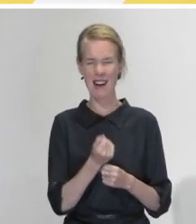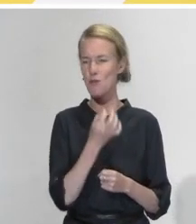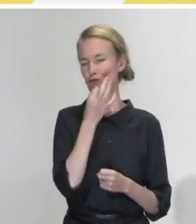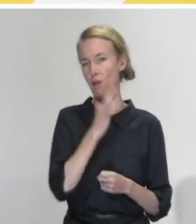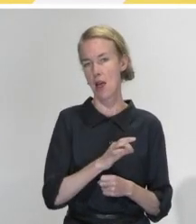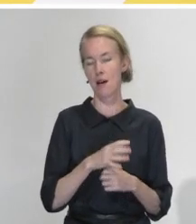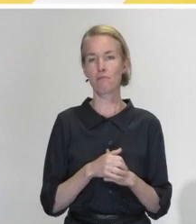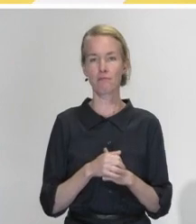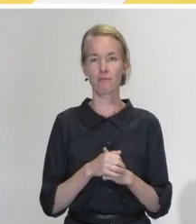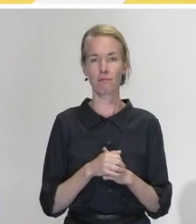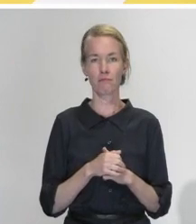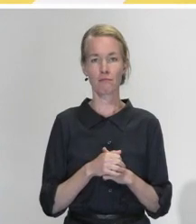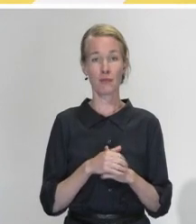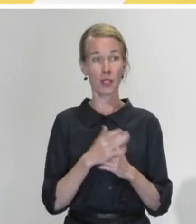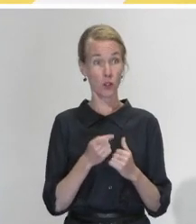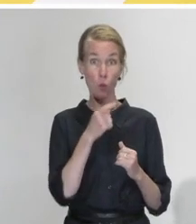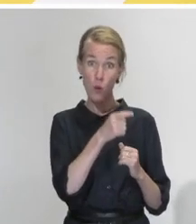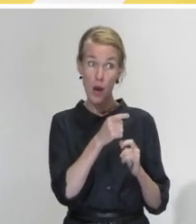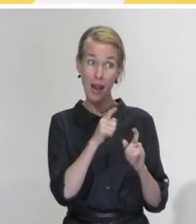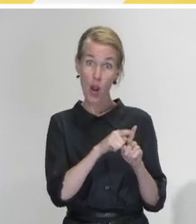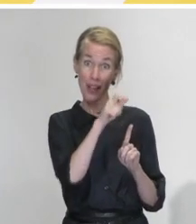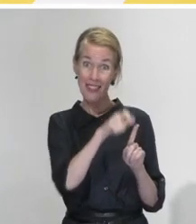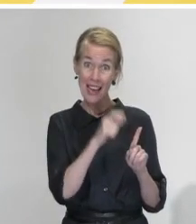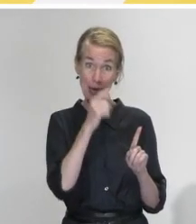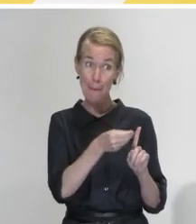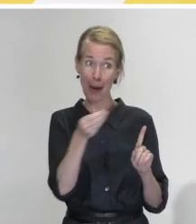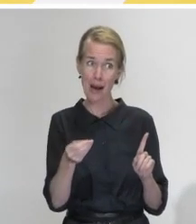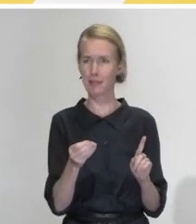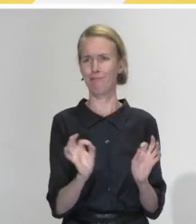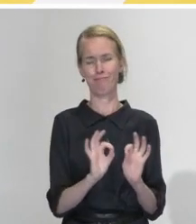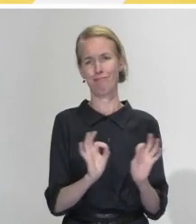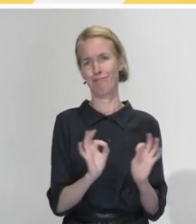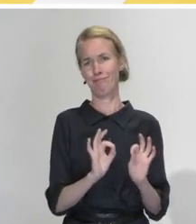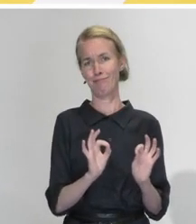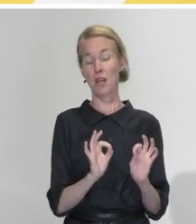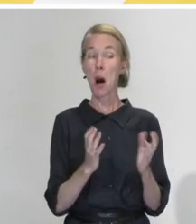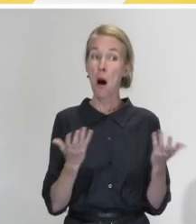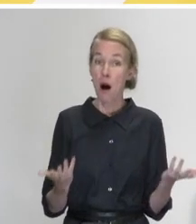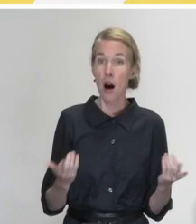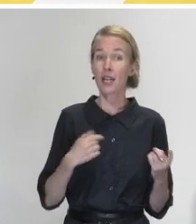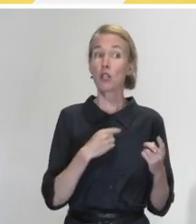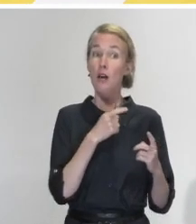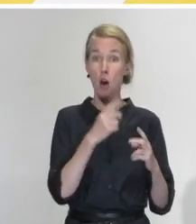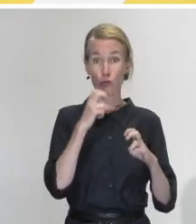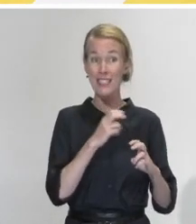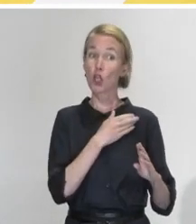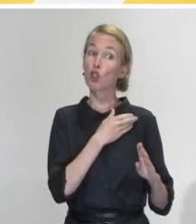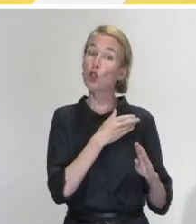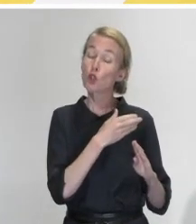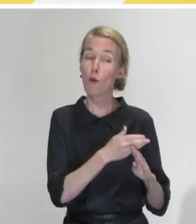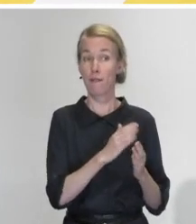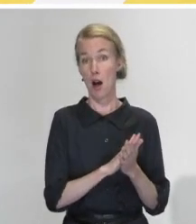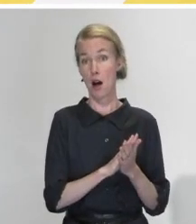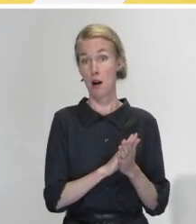of asymptomatic transmission. This does not exclude the possibility it may occur, and some asymptomatic cases have